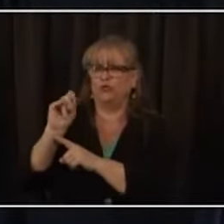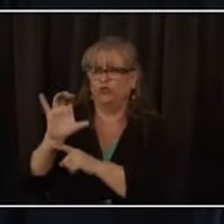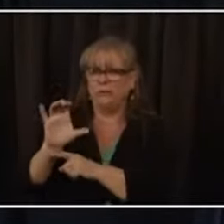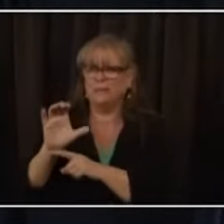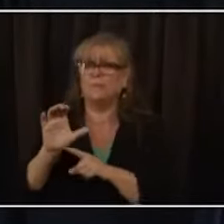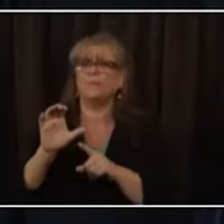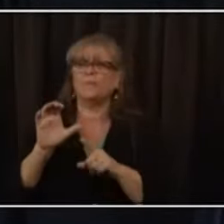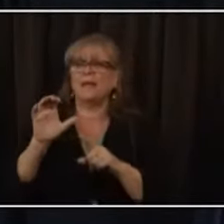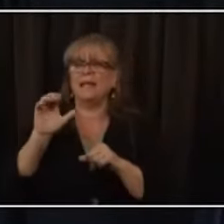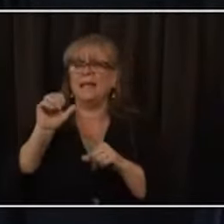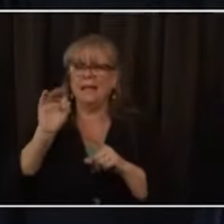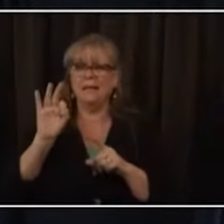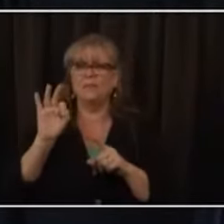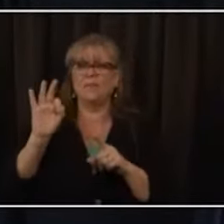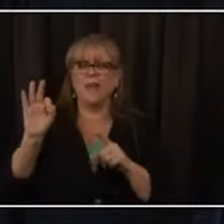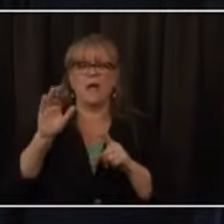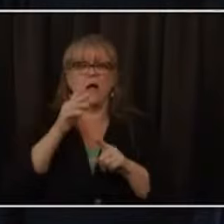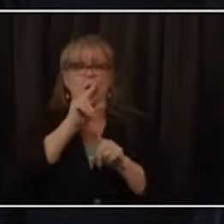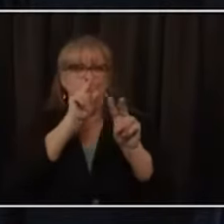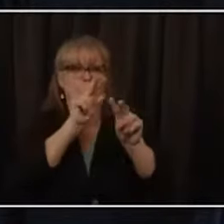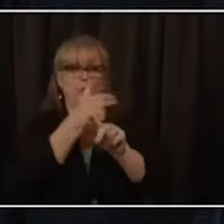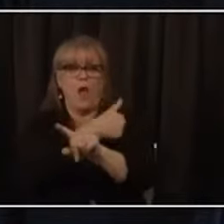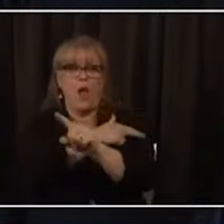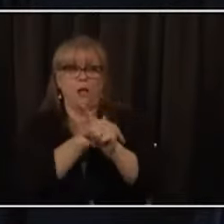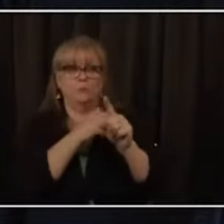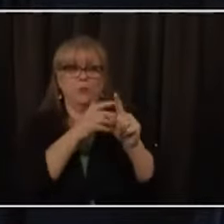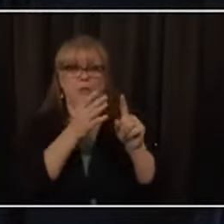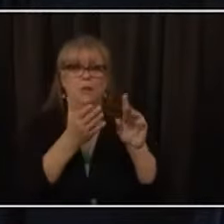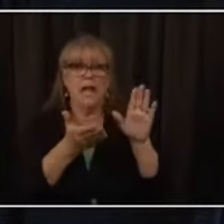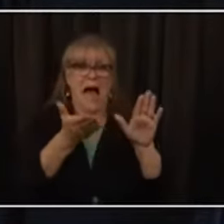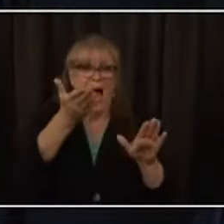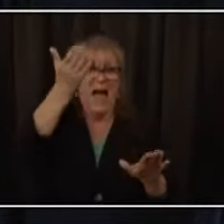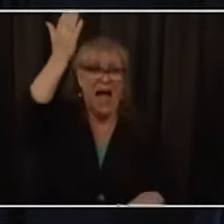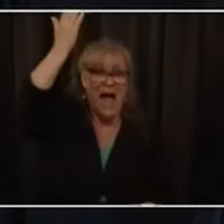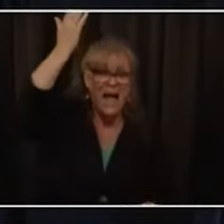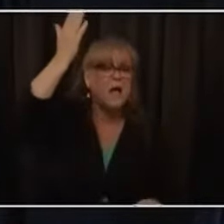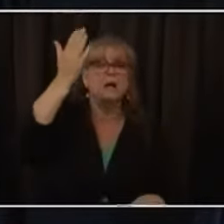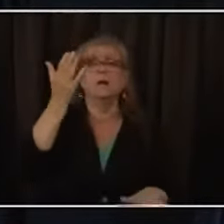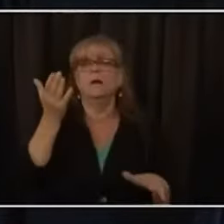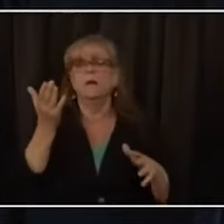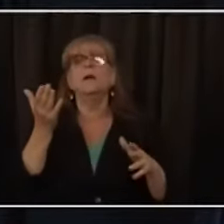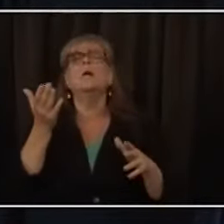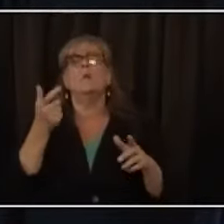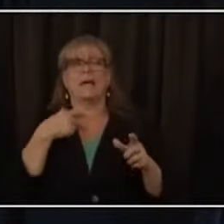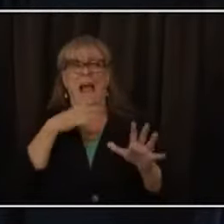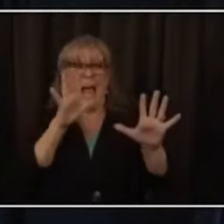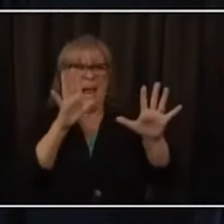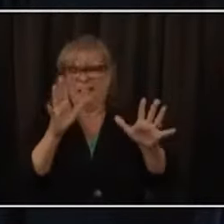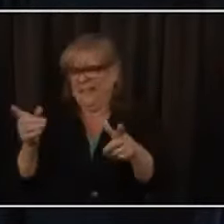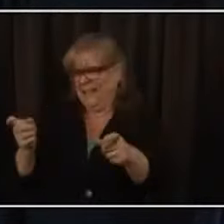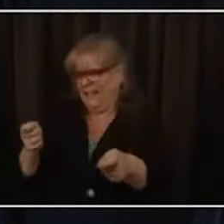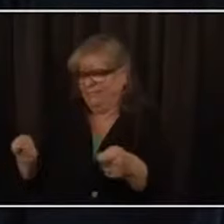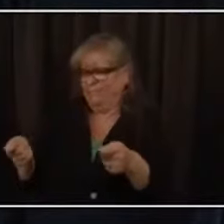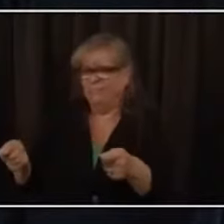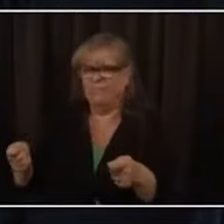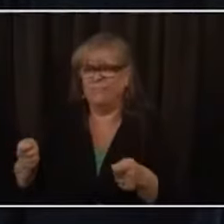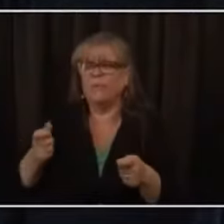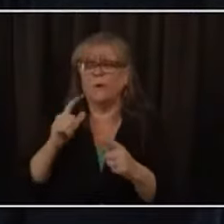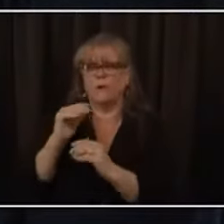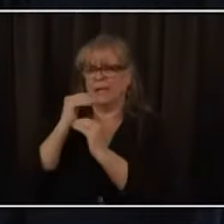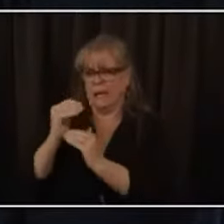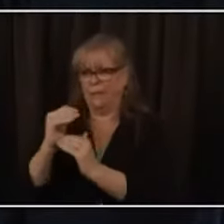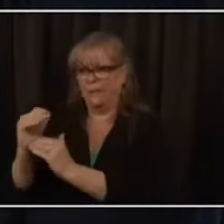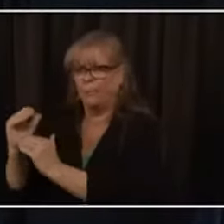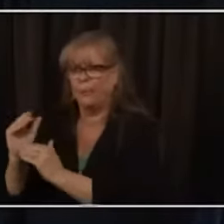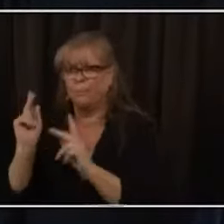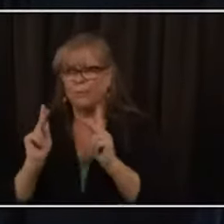The rate of new admissions will be measured over a 14-day period to give us enough stability to be sure we're measuring it accurately. Now, we think this